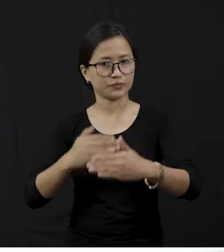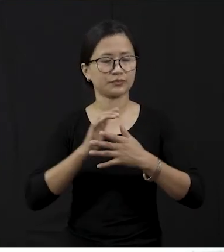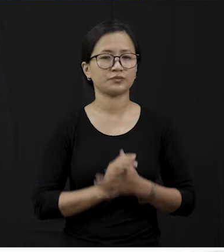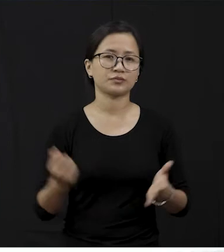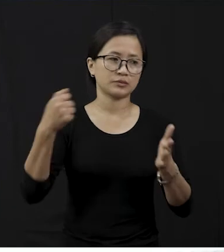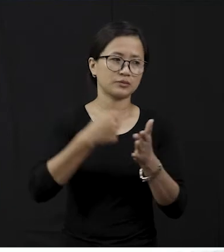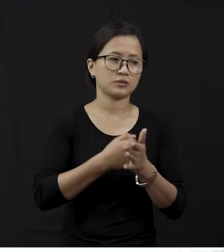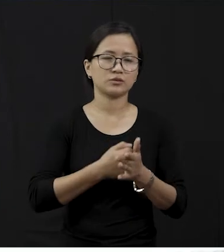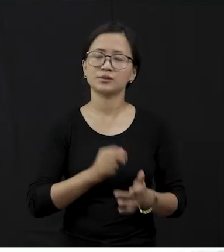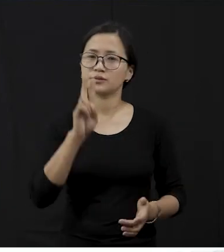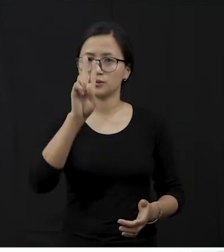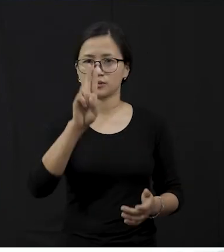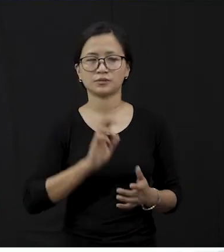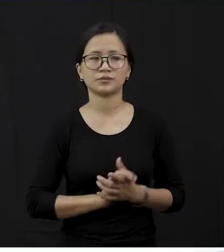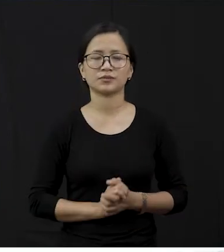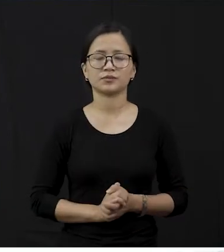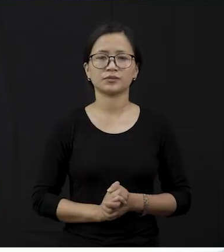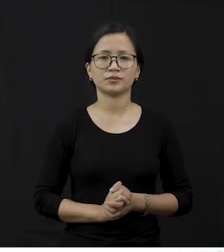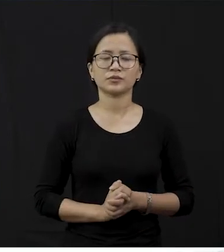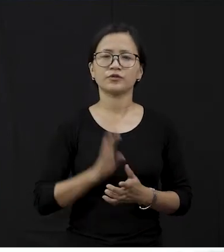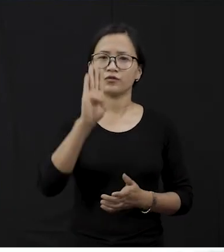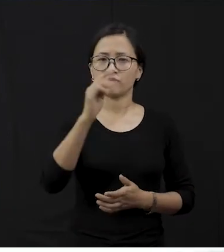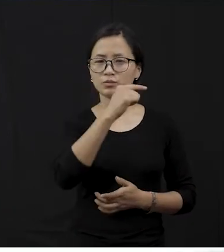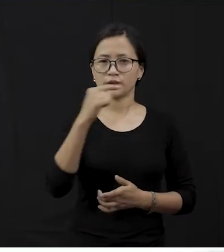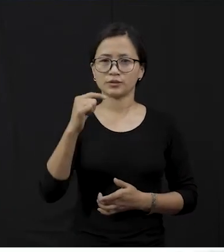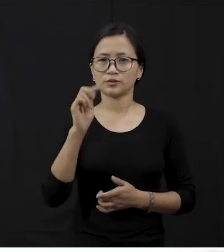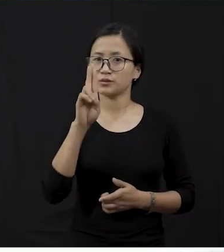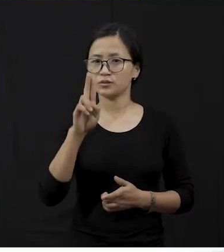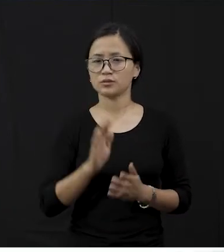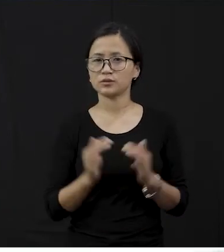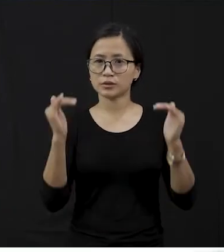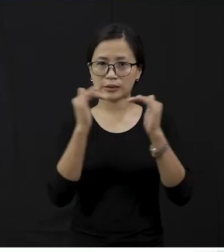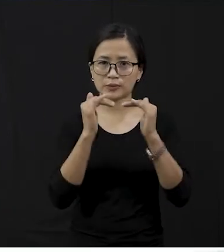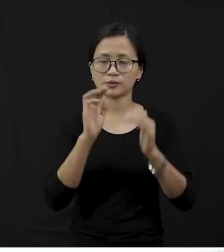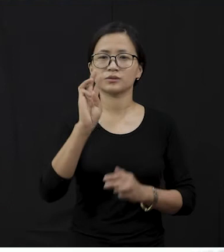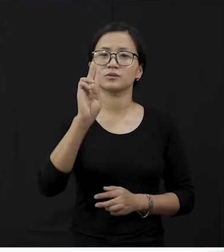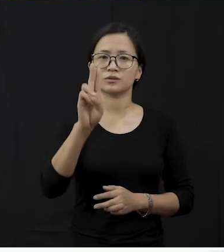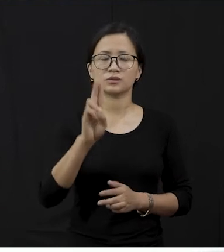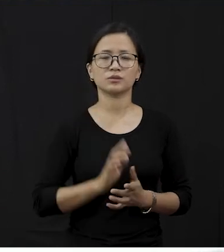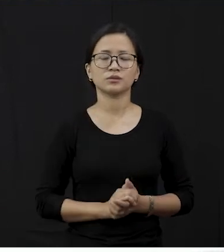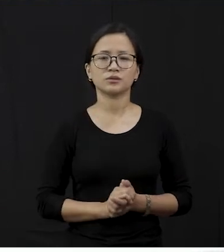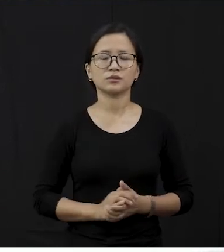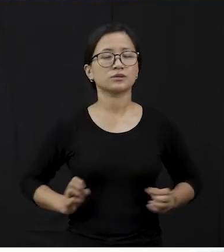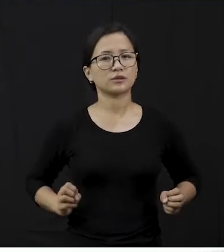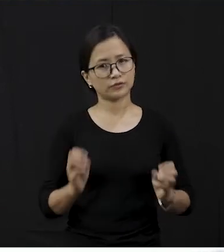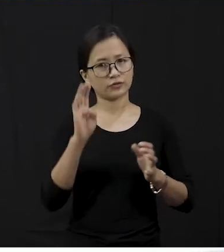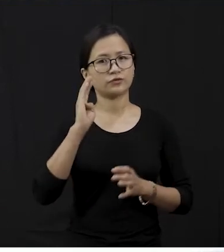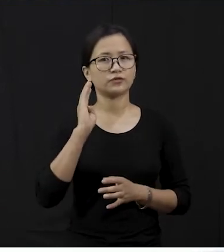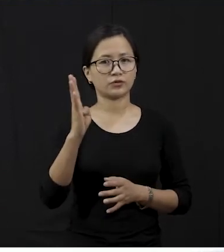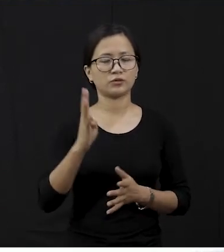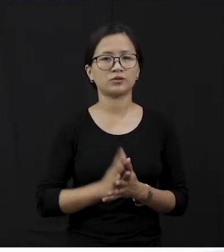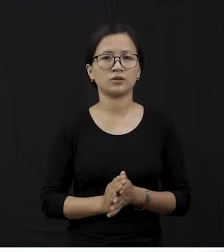reach 2. So, 4 minus 2 is equal to 2. Okay, start from 4,